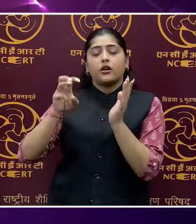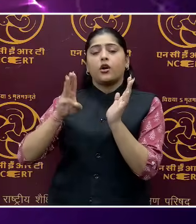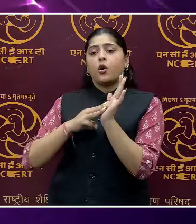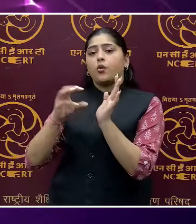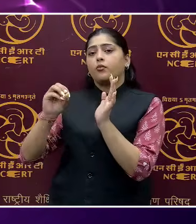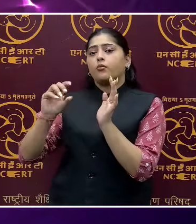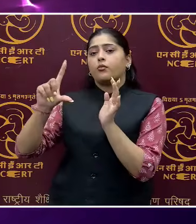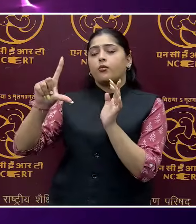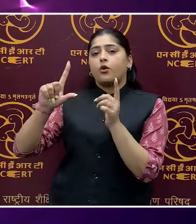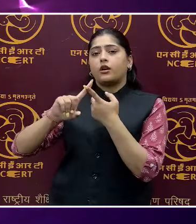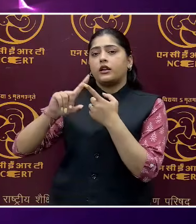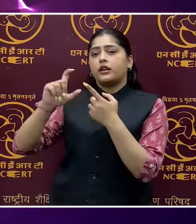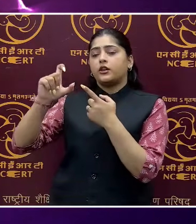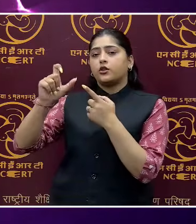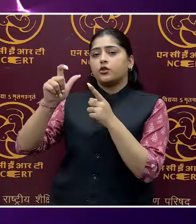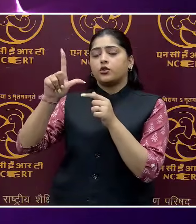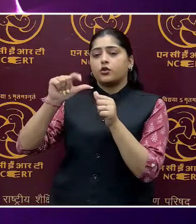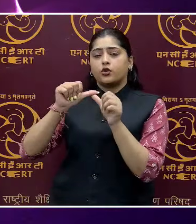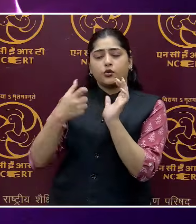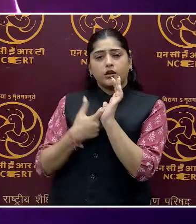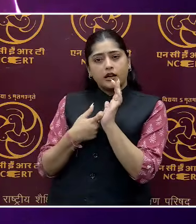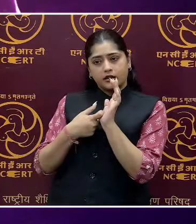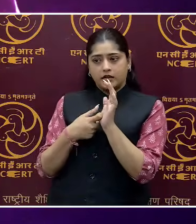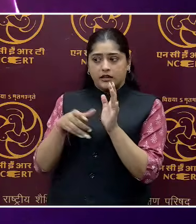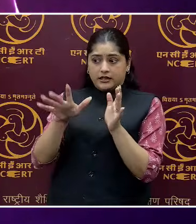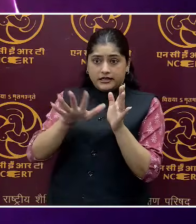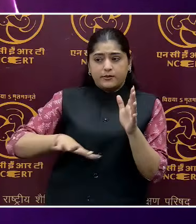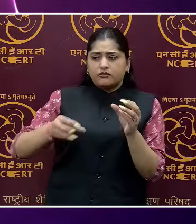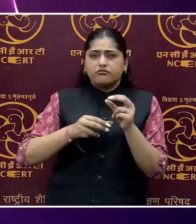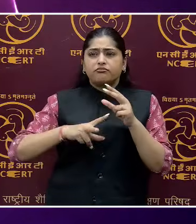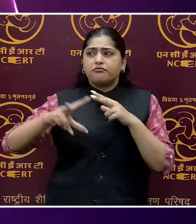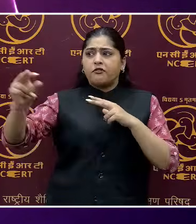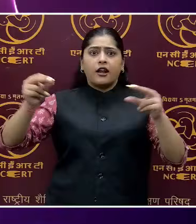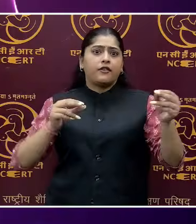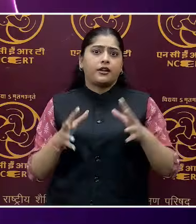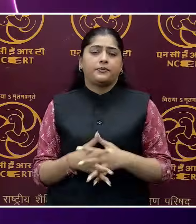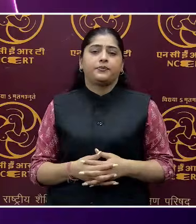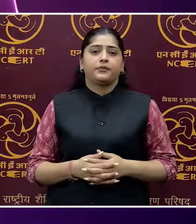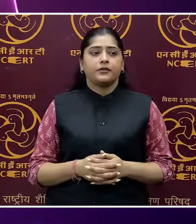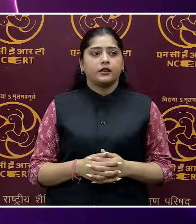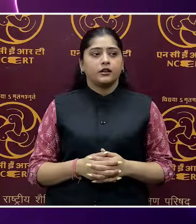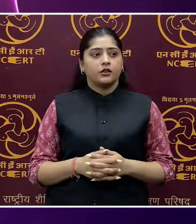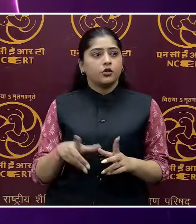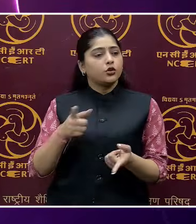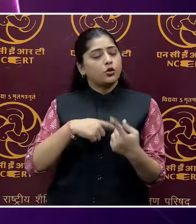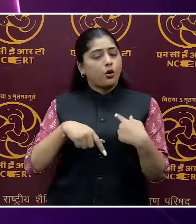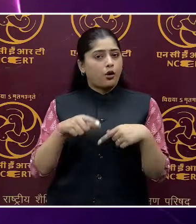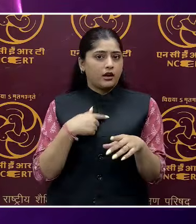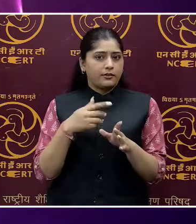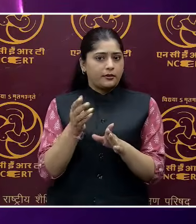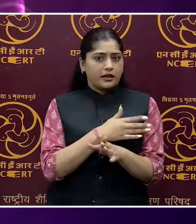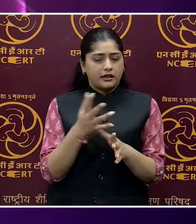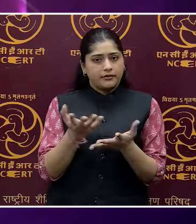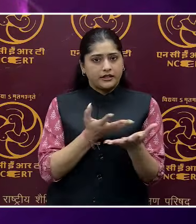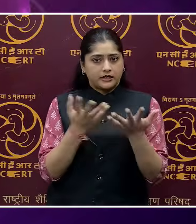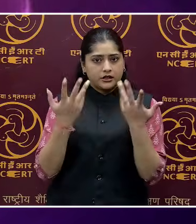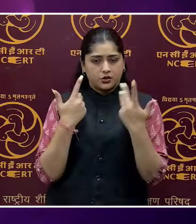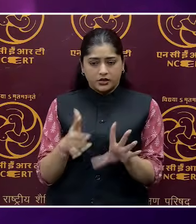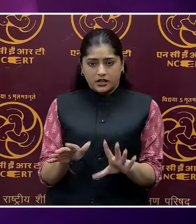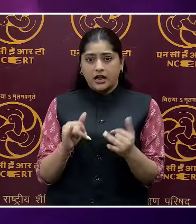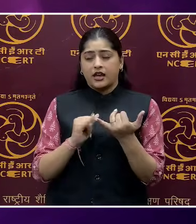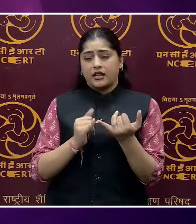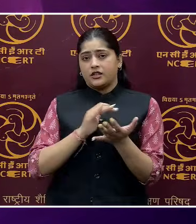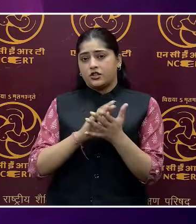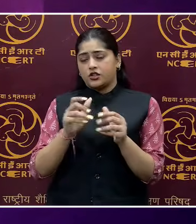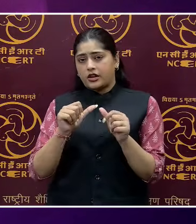space. So, states of matter, the solid state as we can already discuss that have definite shape,